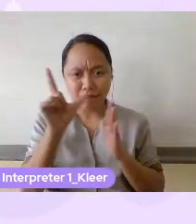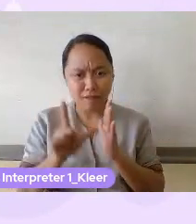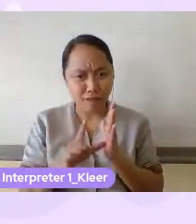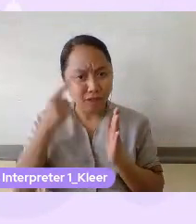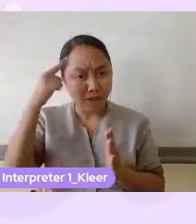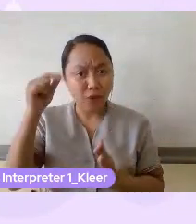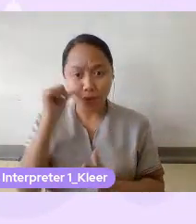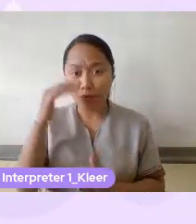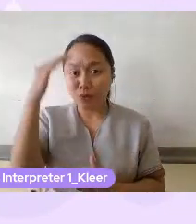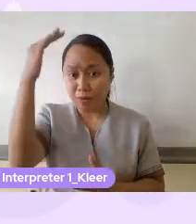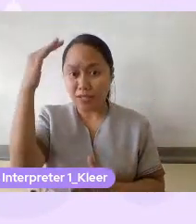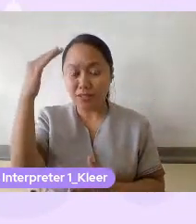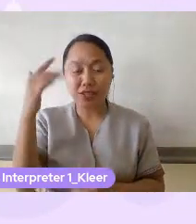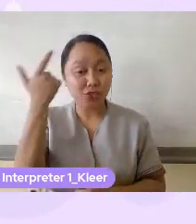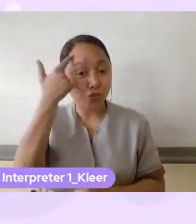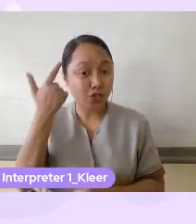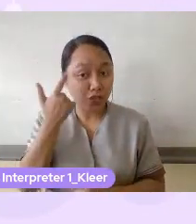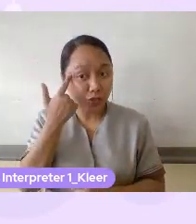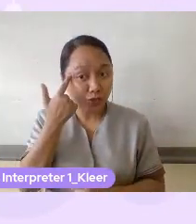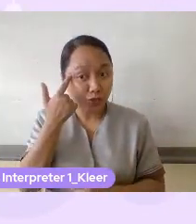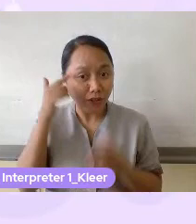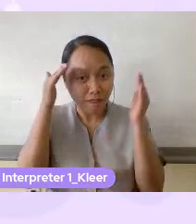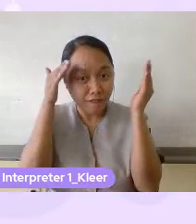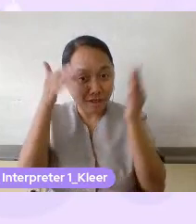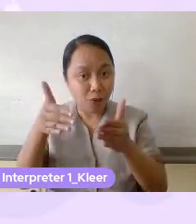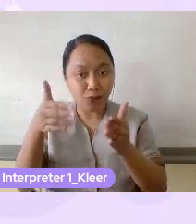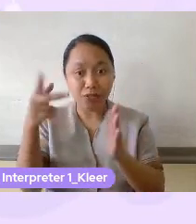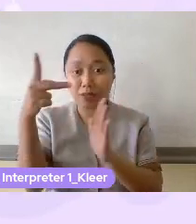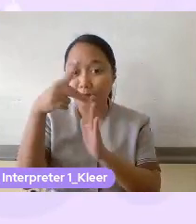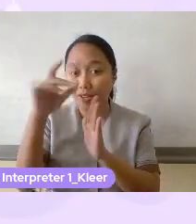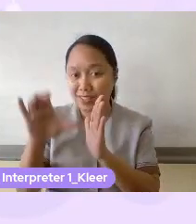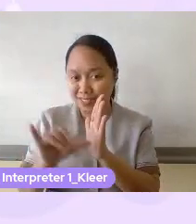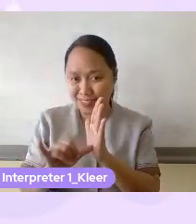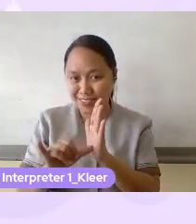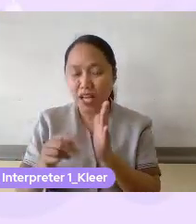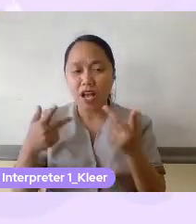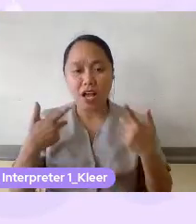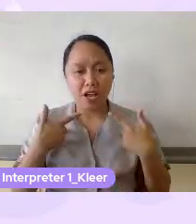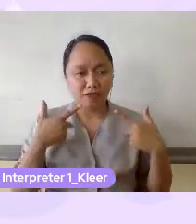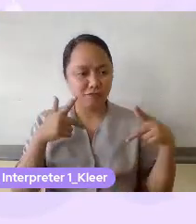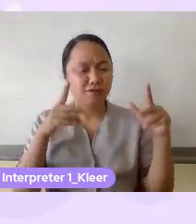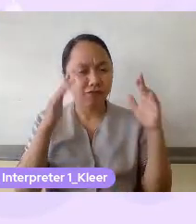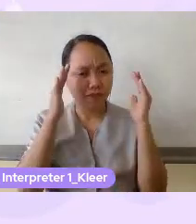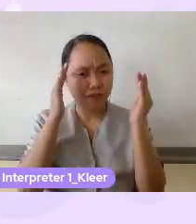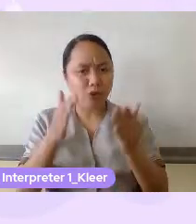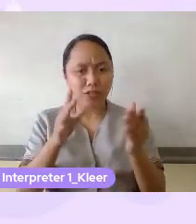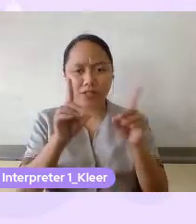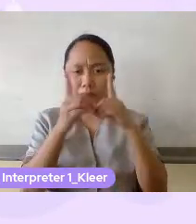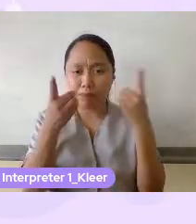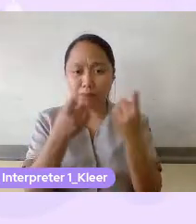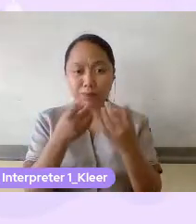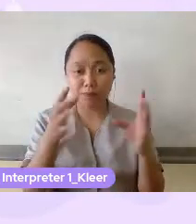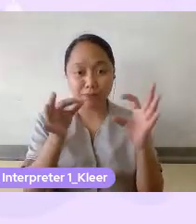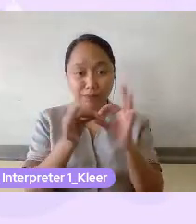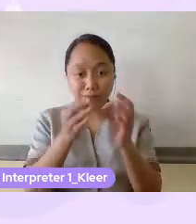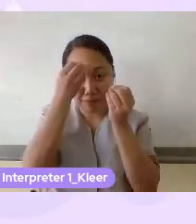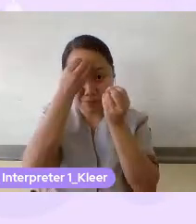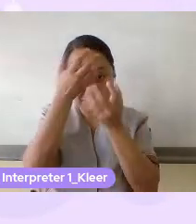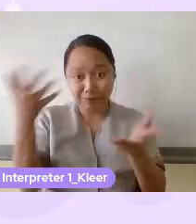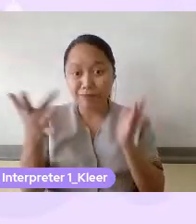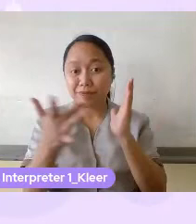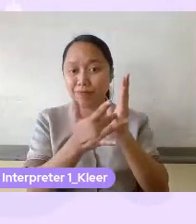policy, which is a project of the Department of Information and Communications Technology together with